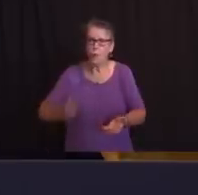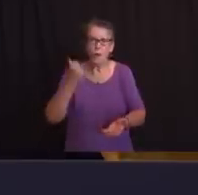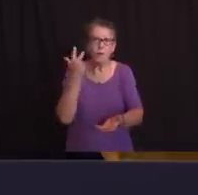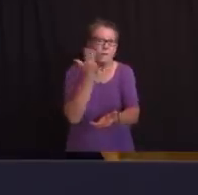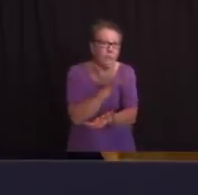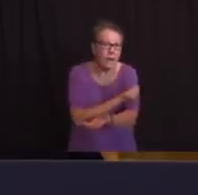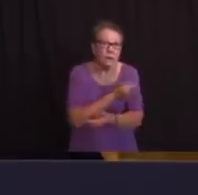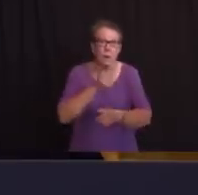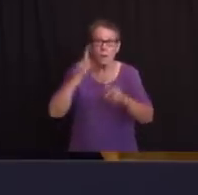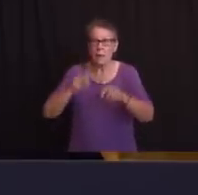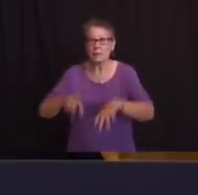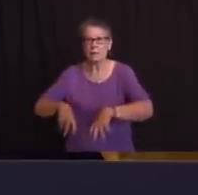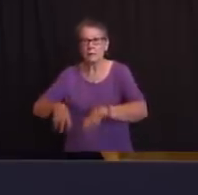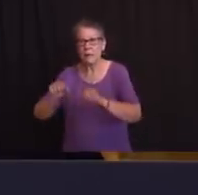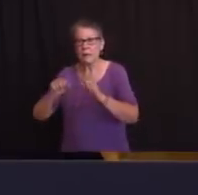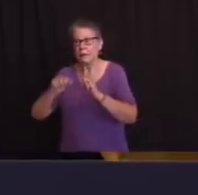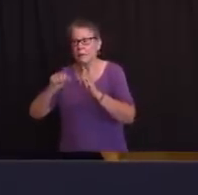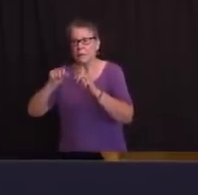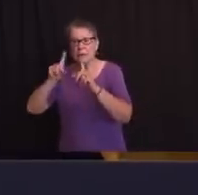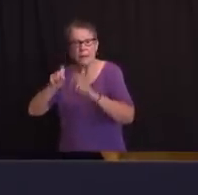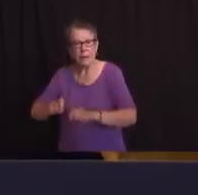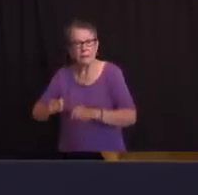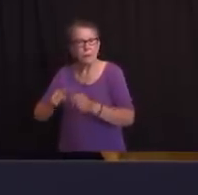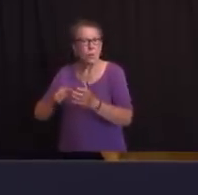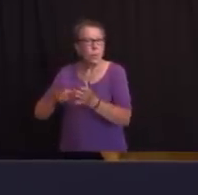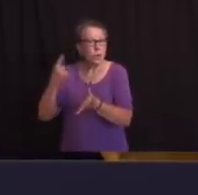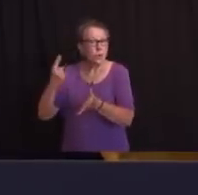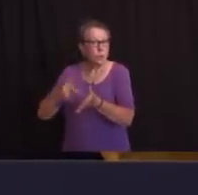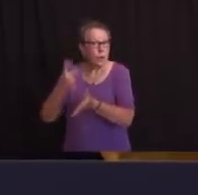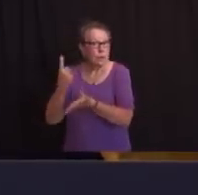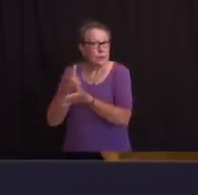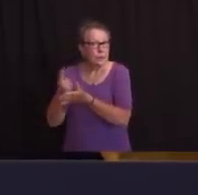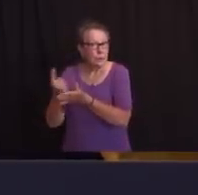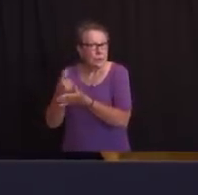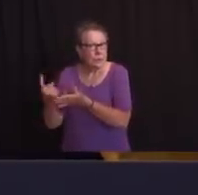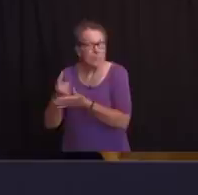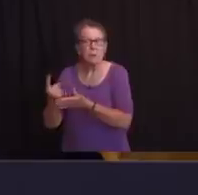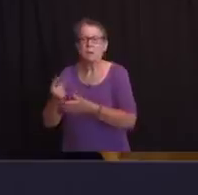minimum. At a minimum. So who's going to figure out if it's once or twice?